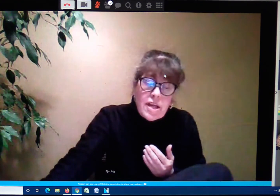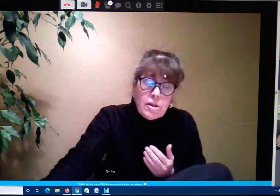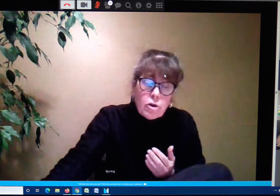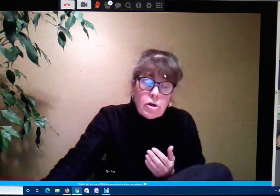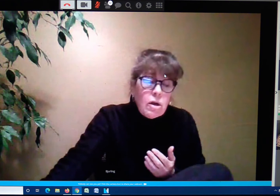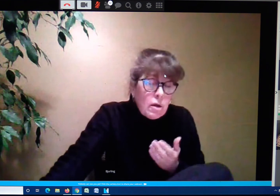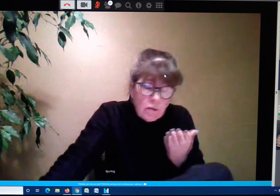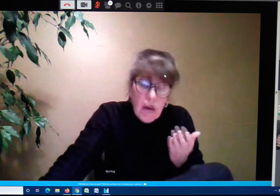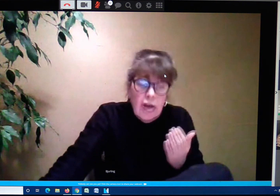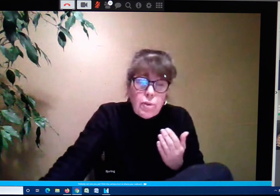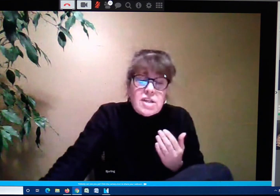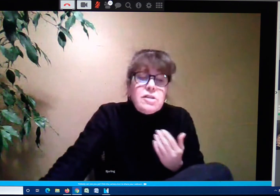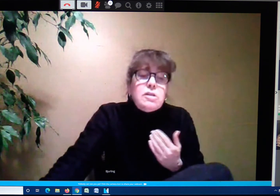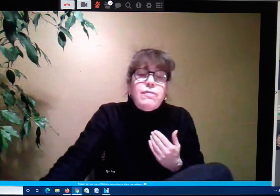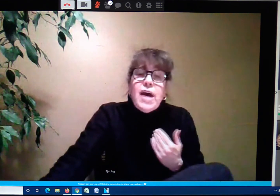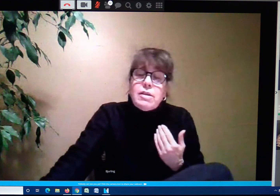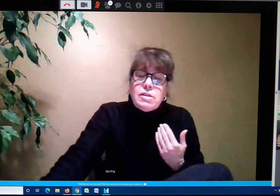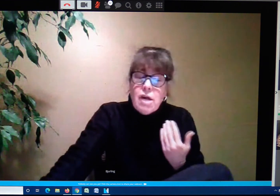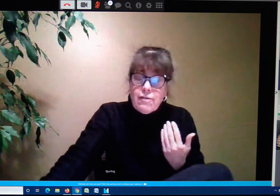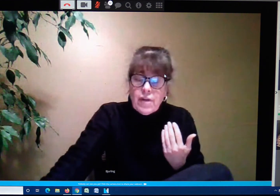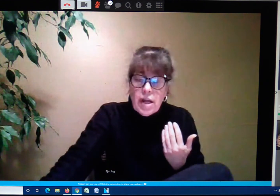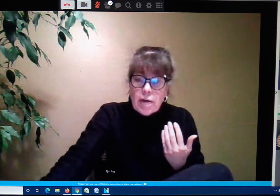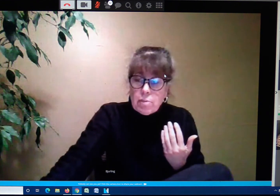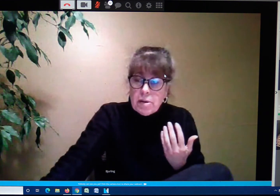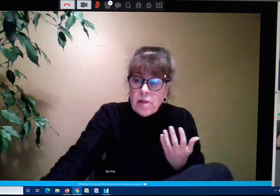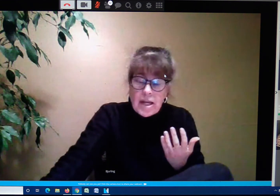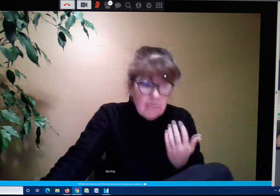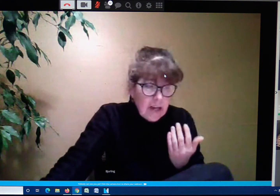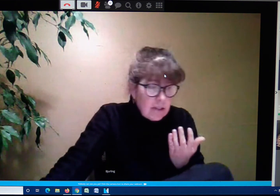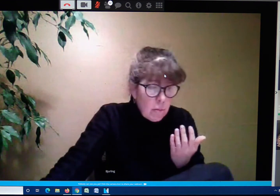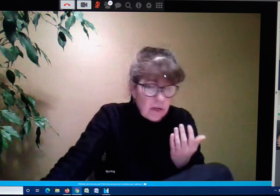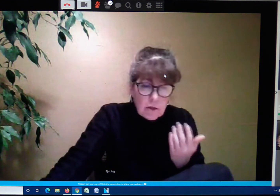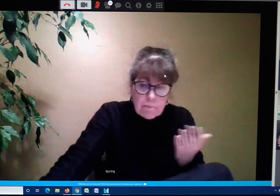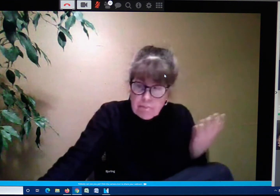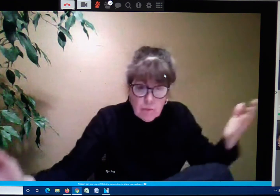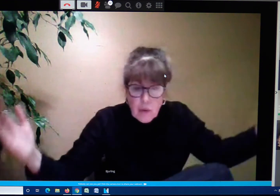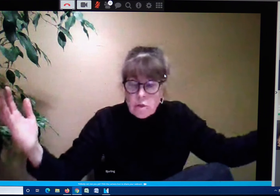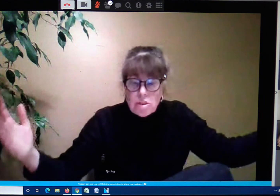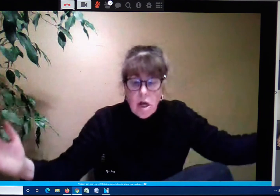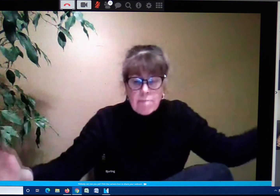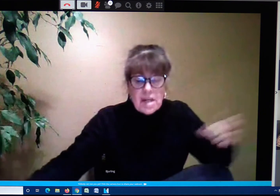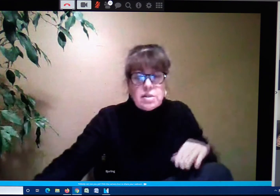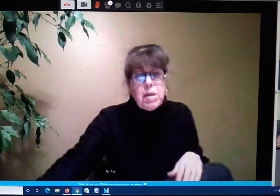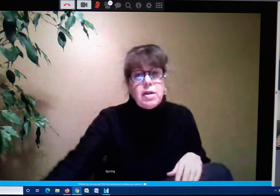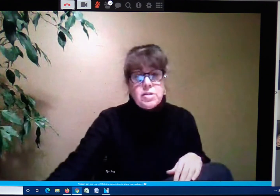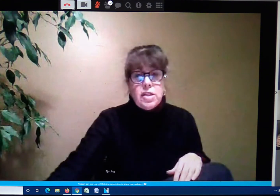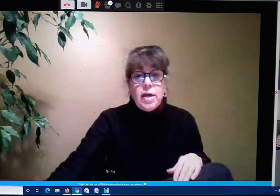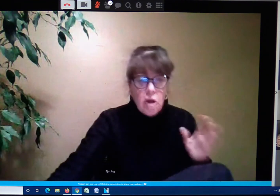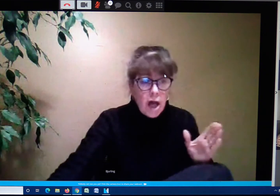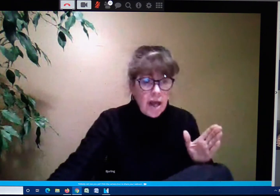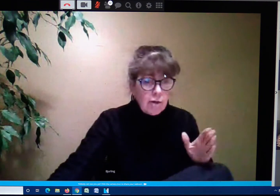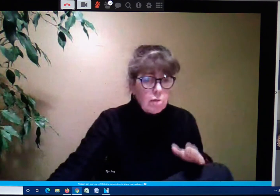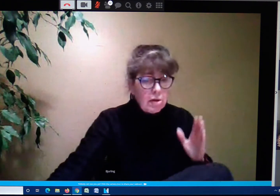town is that you're acquiescing to the fact that it's not fair and equitable, and that is what you're going to adopt as the